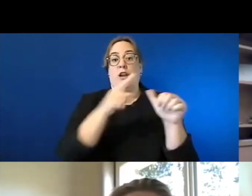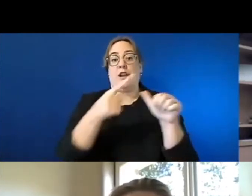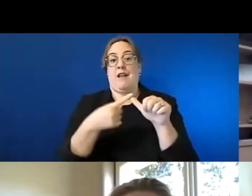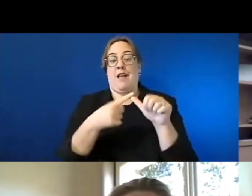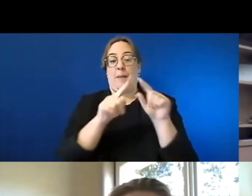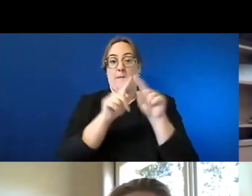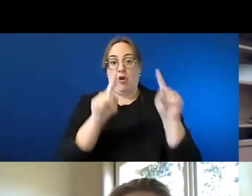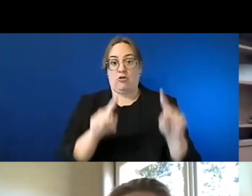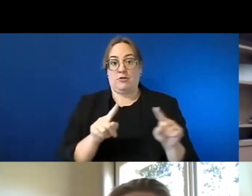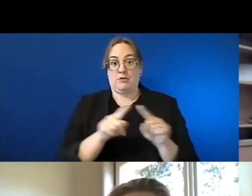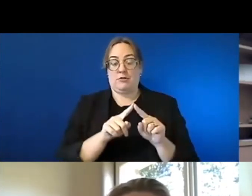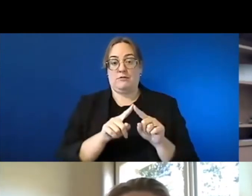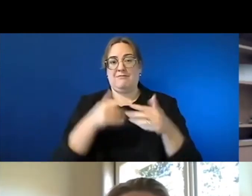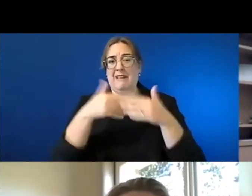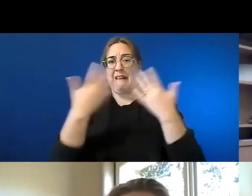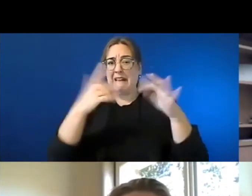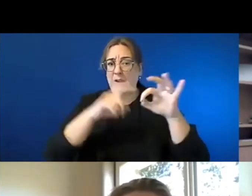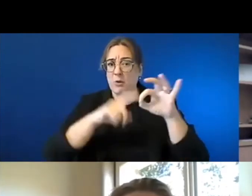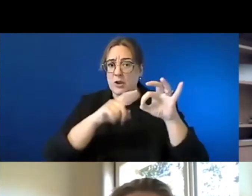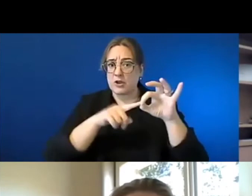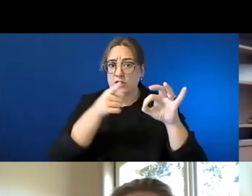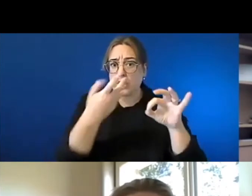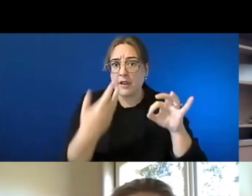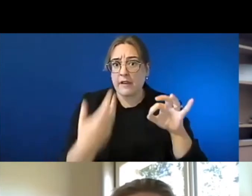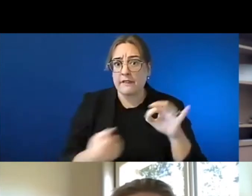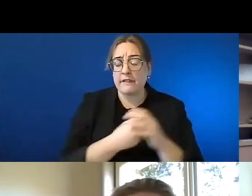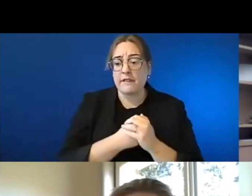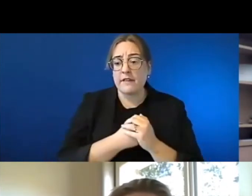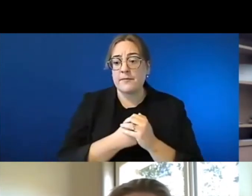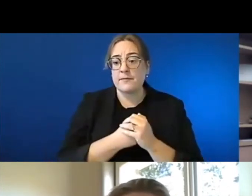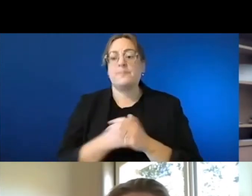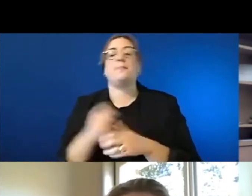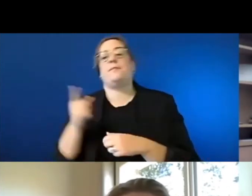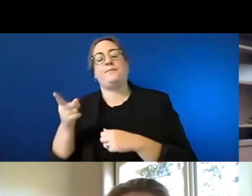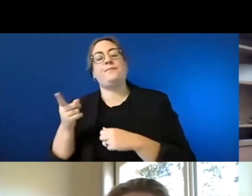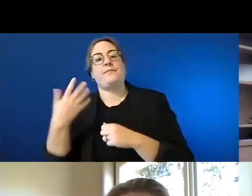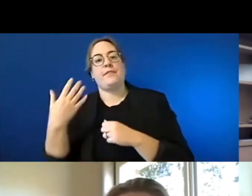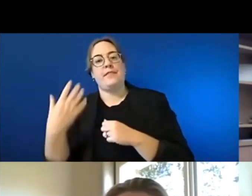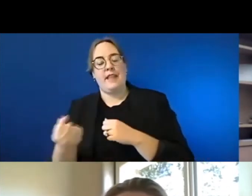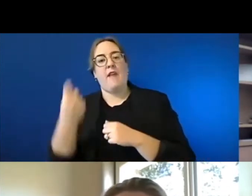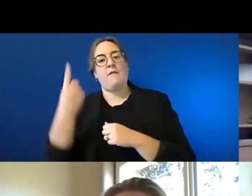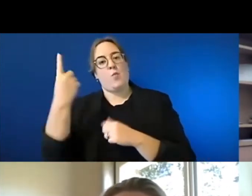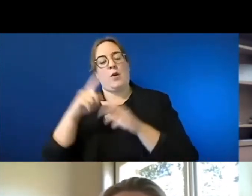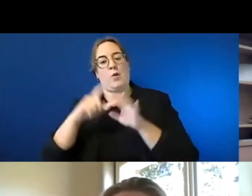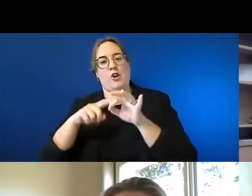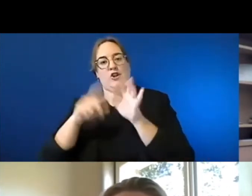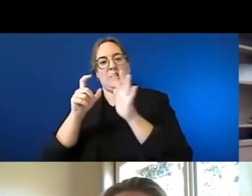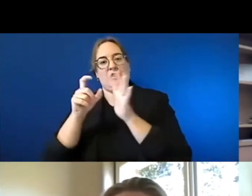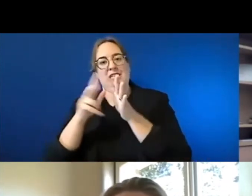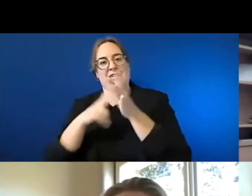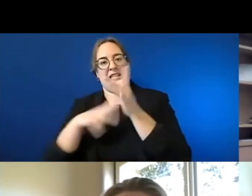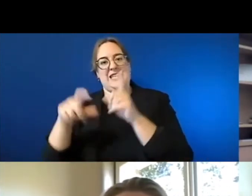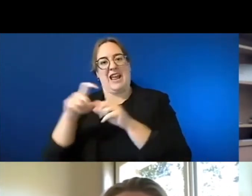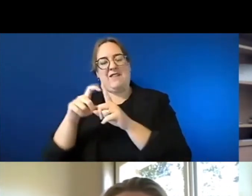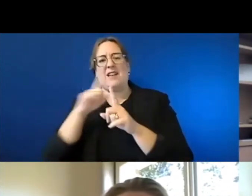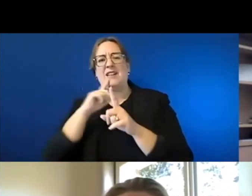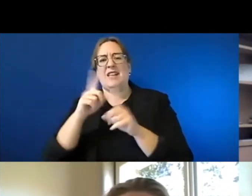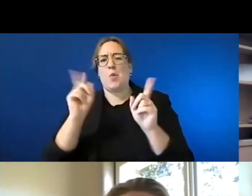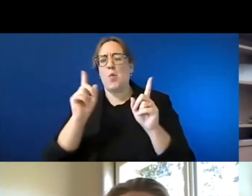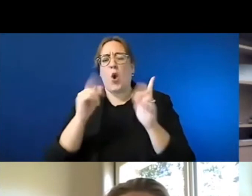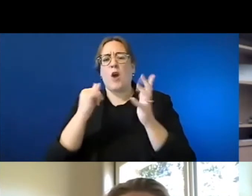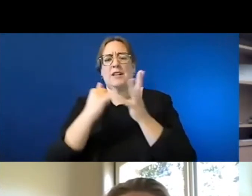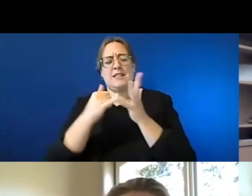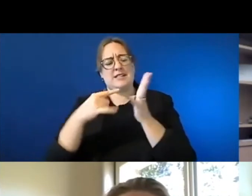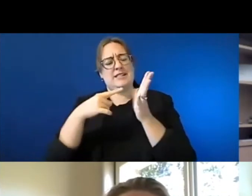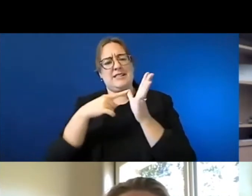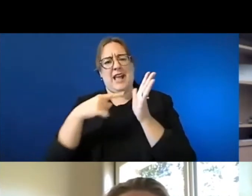got any questions yet? We do indeed. We have one from David. What is SATAC? Sorry, lost in the